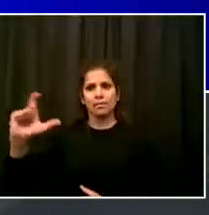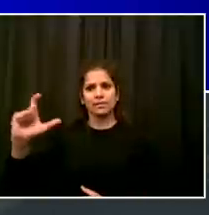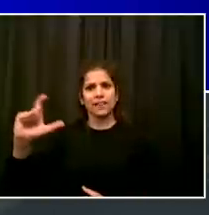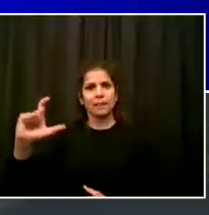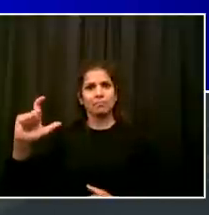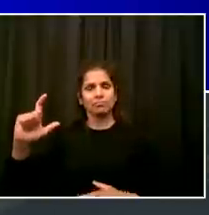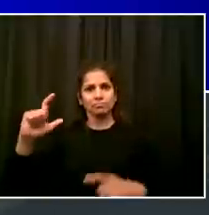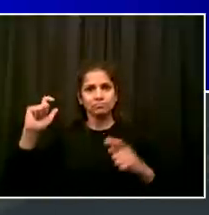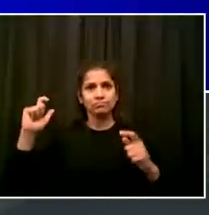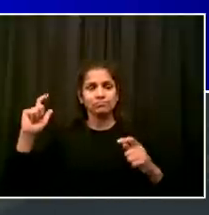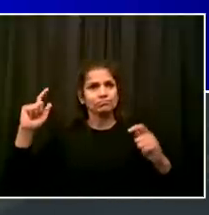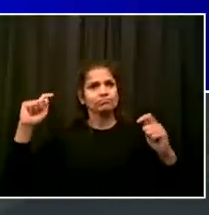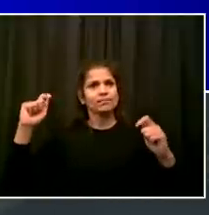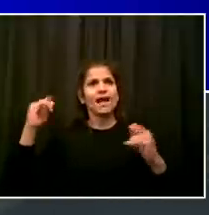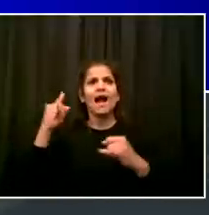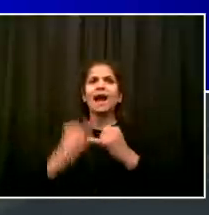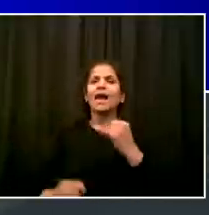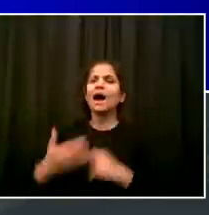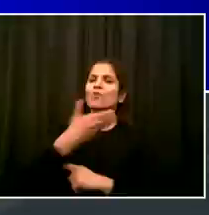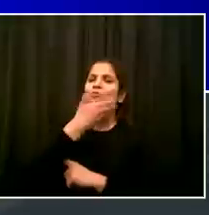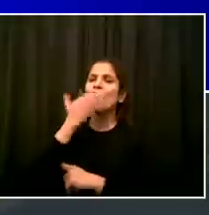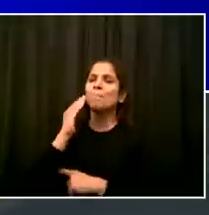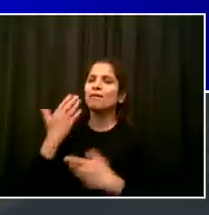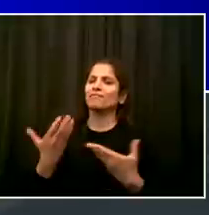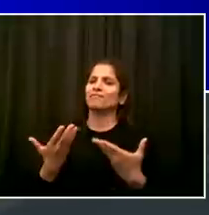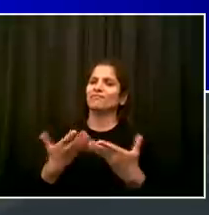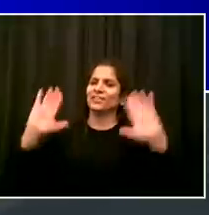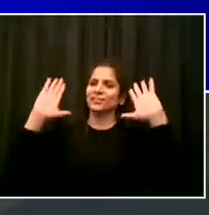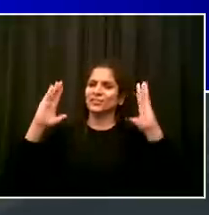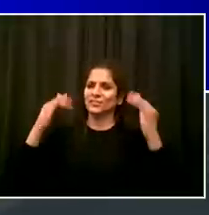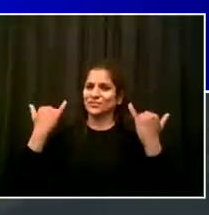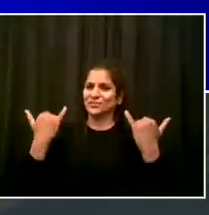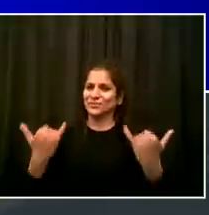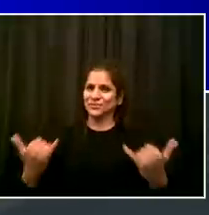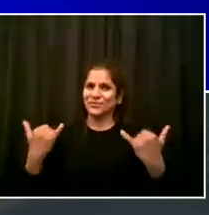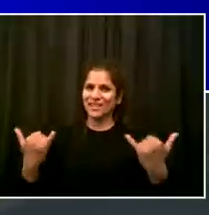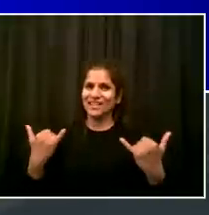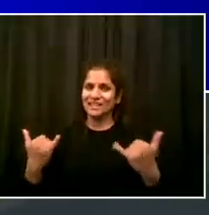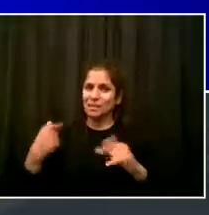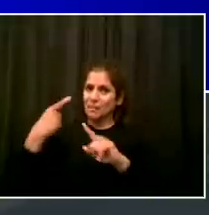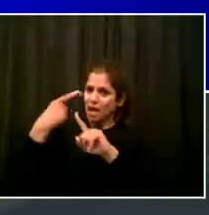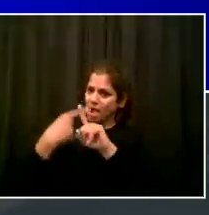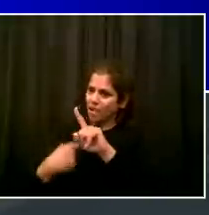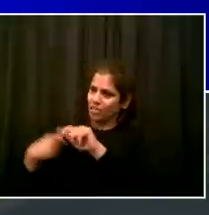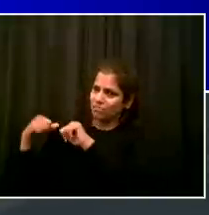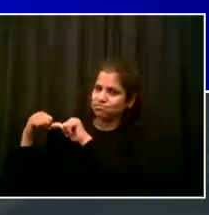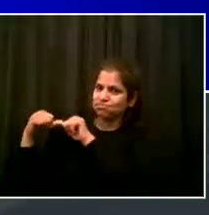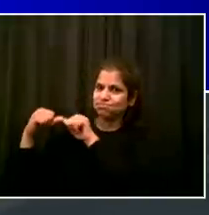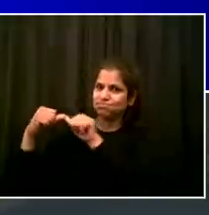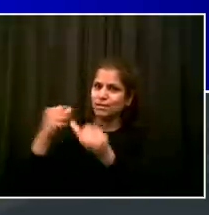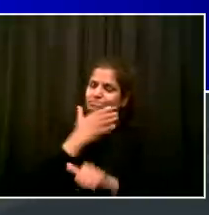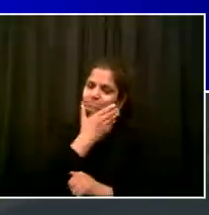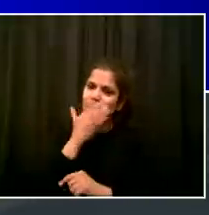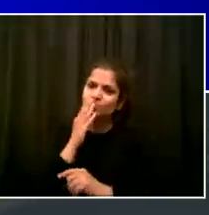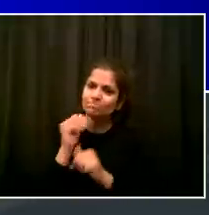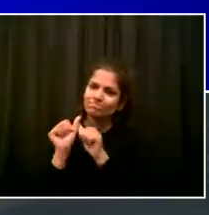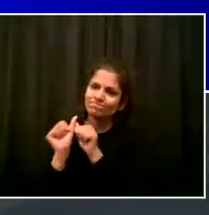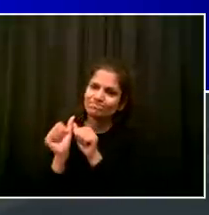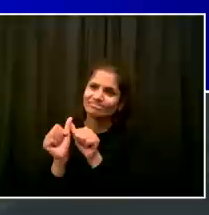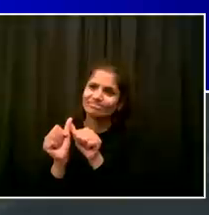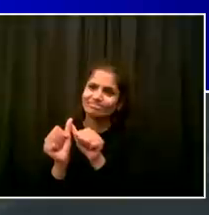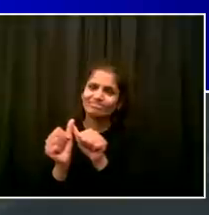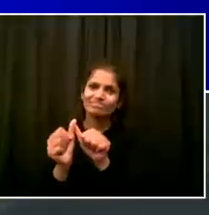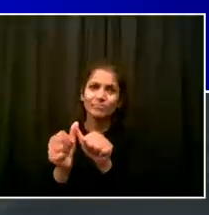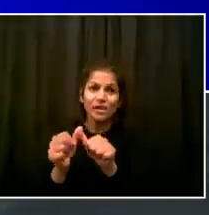month-long celebration of Ramadan, most important part of the year for the Muslim community. Want to wish a special Eid